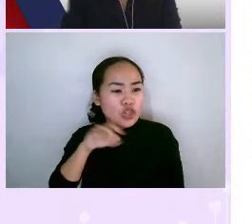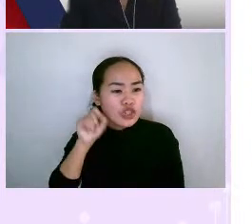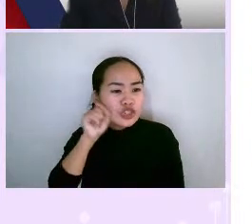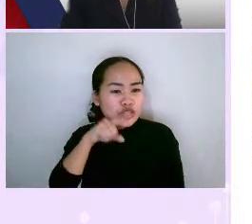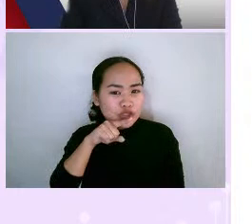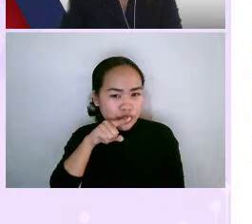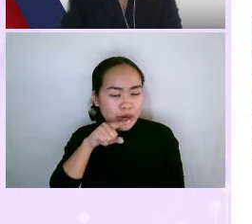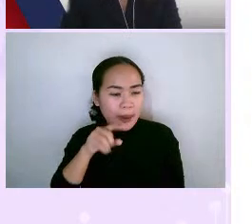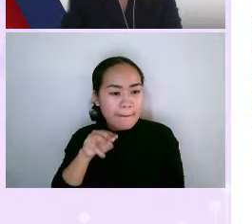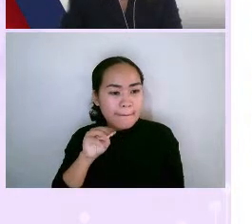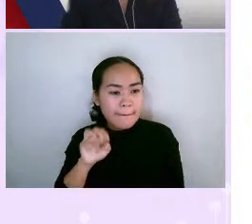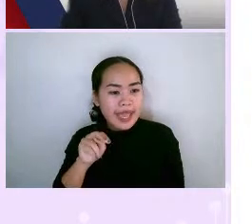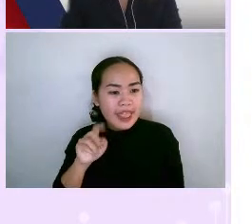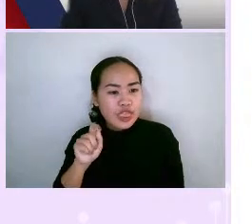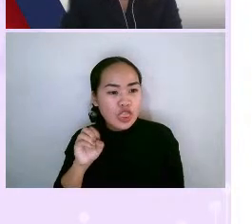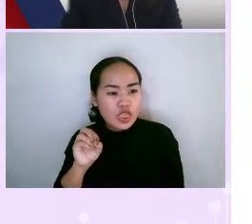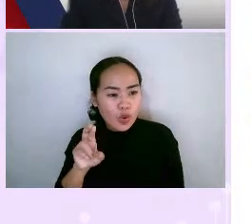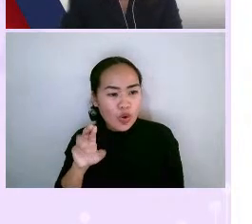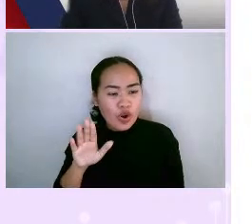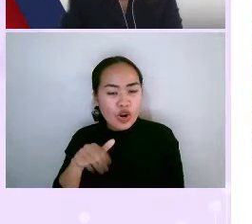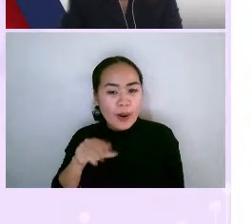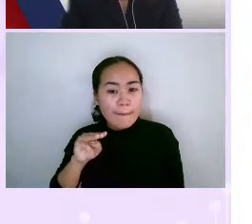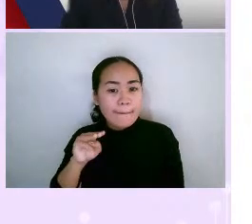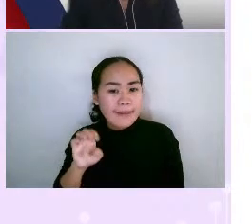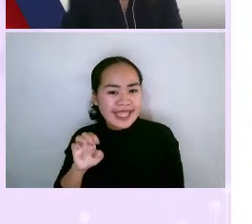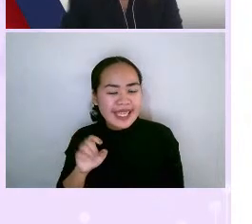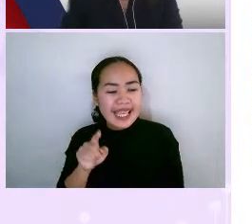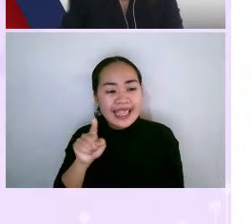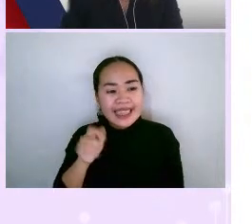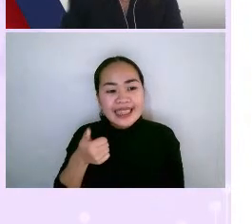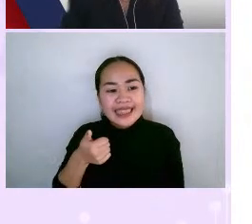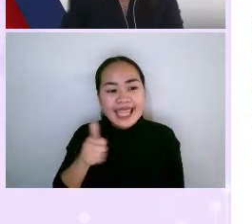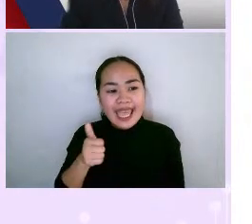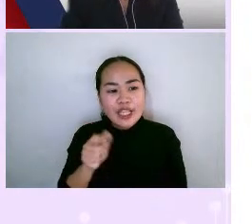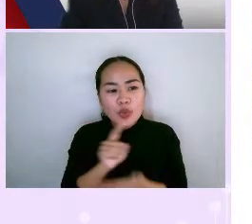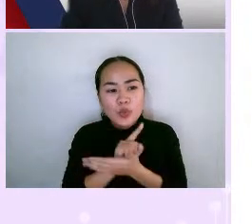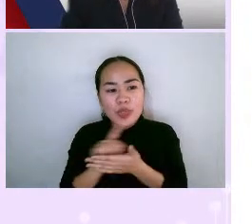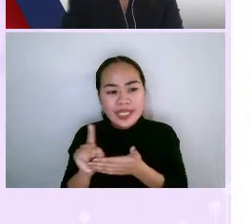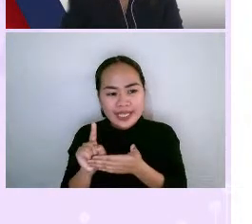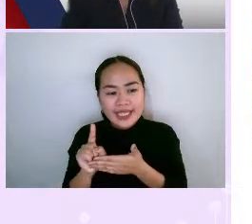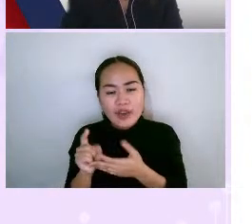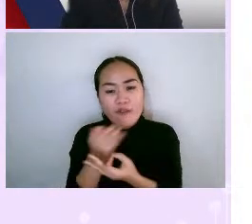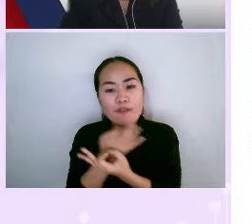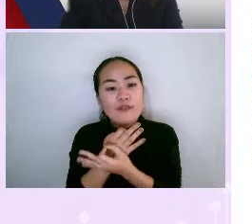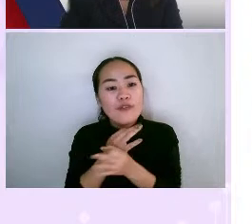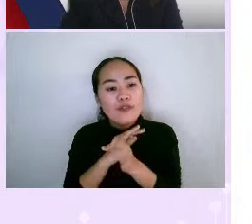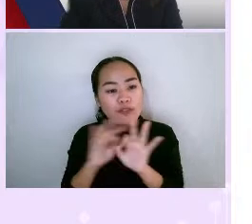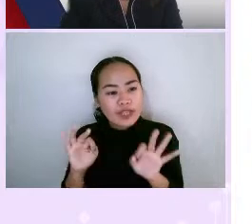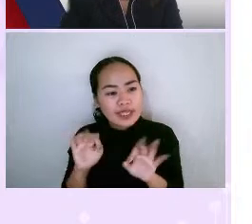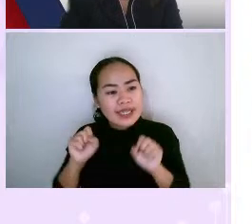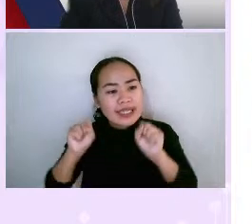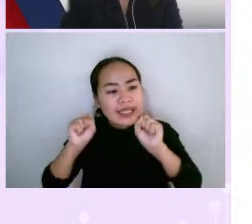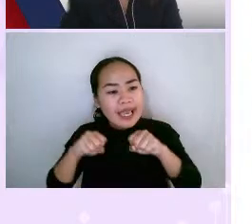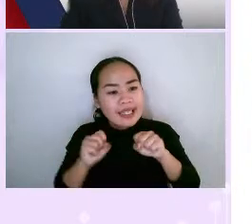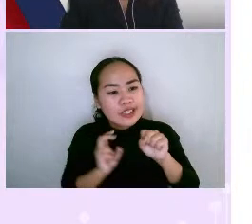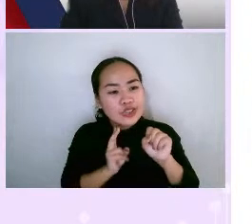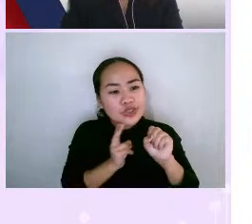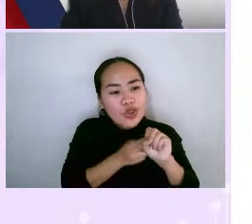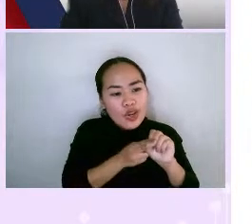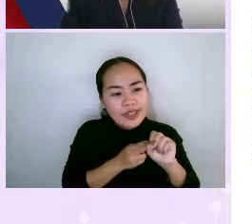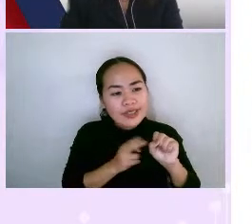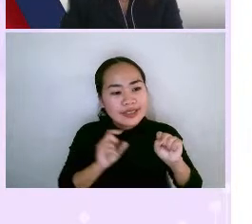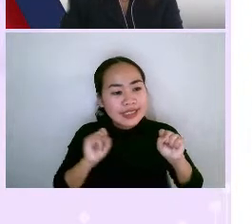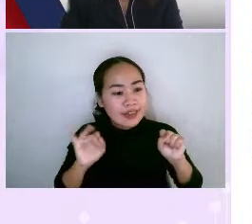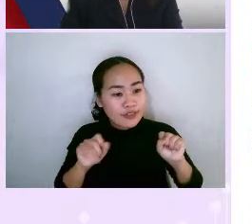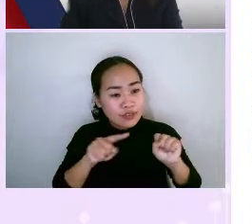a 10-week mini MBA wherein free po ang pag-participate dito. Hindi na po